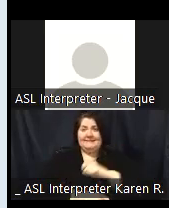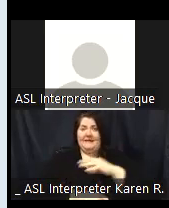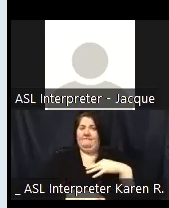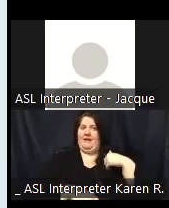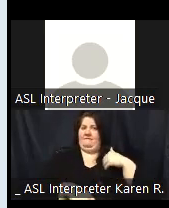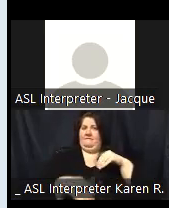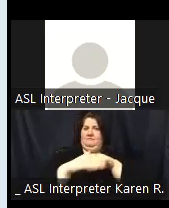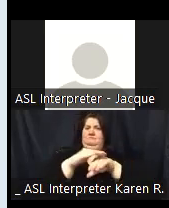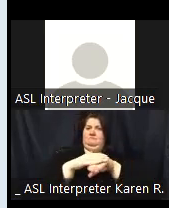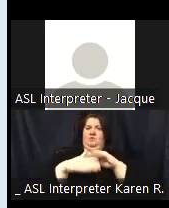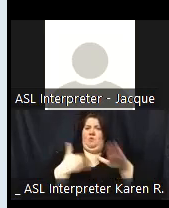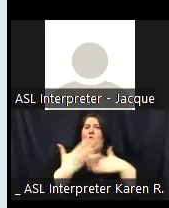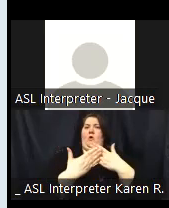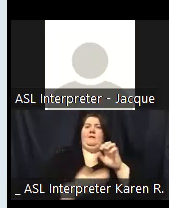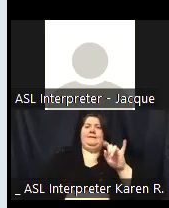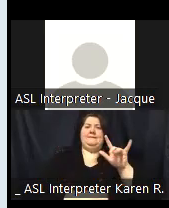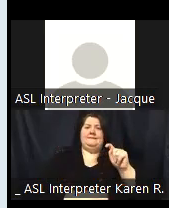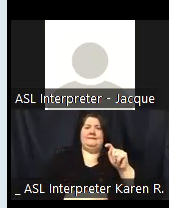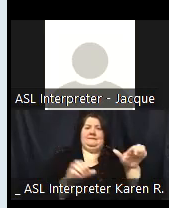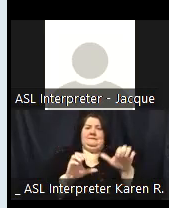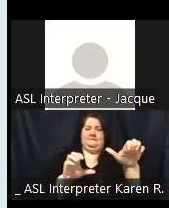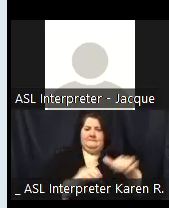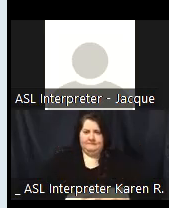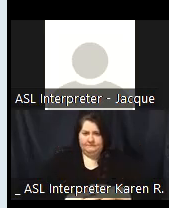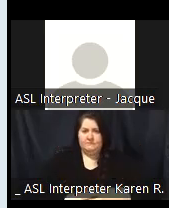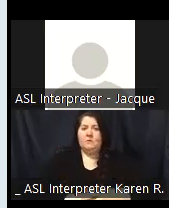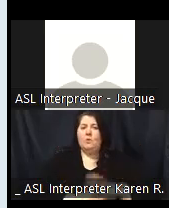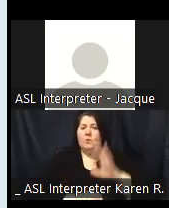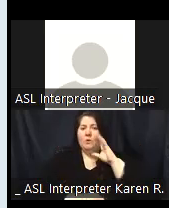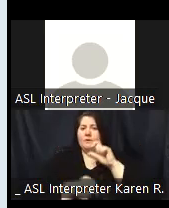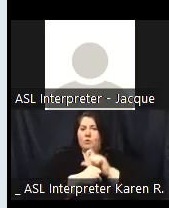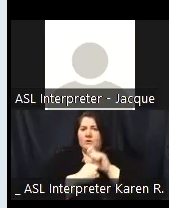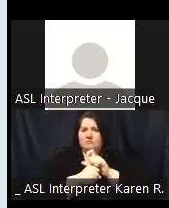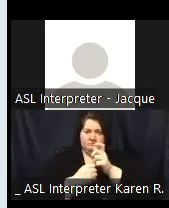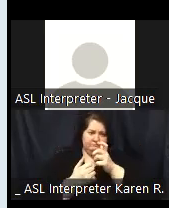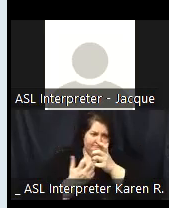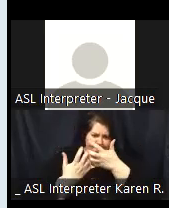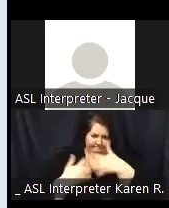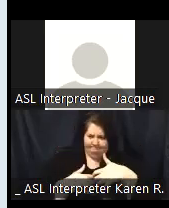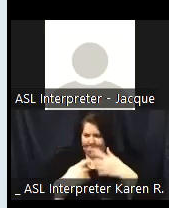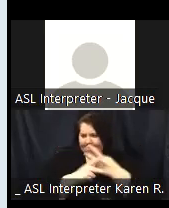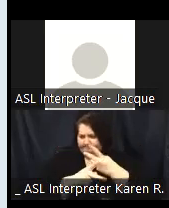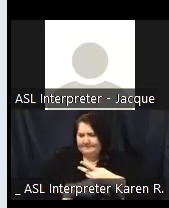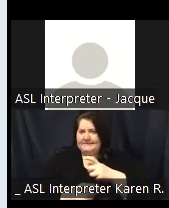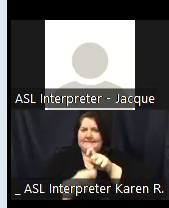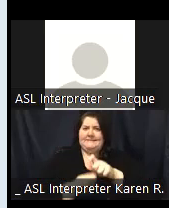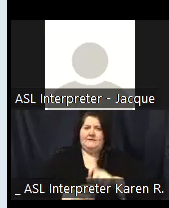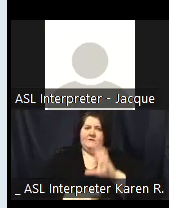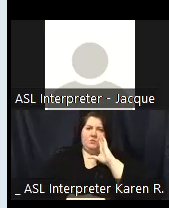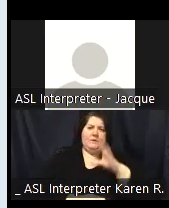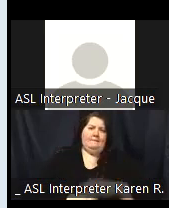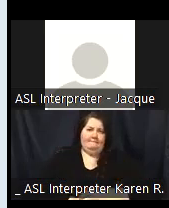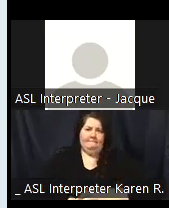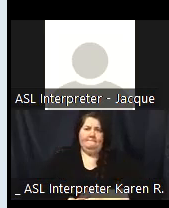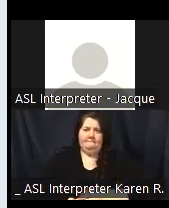accessibility to all ESIT activities. We'll be working that out over the next little while.